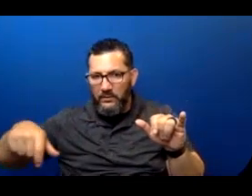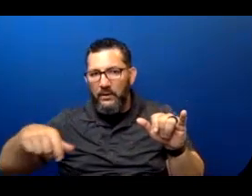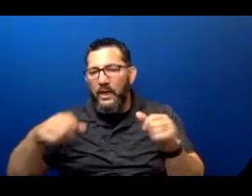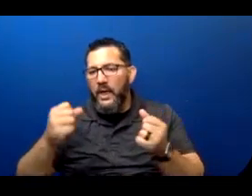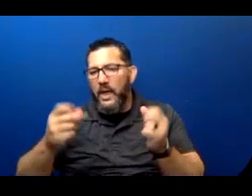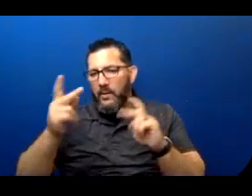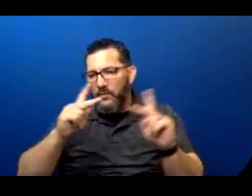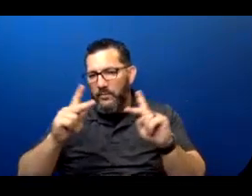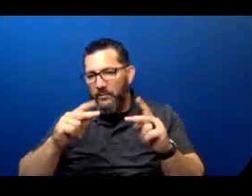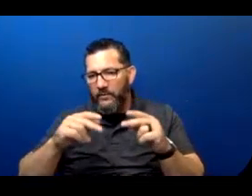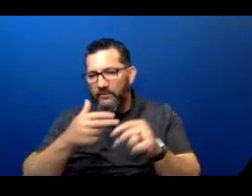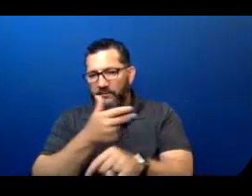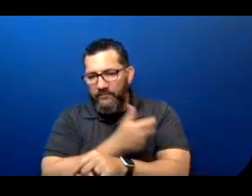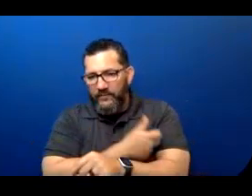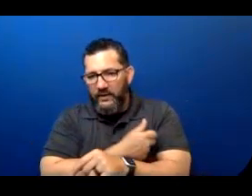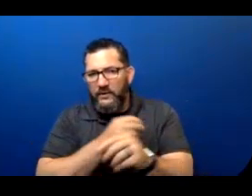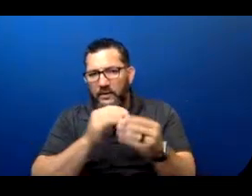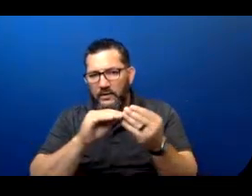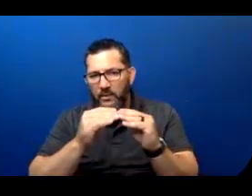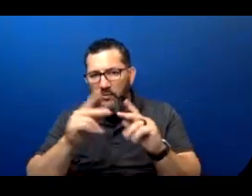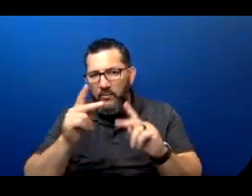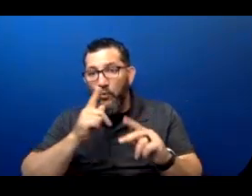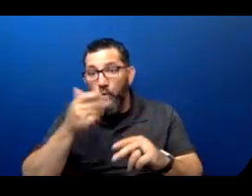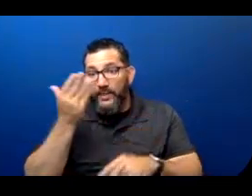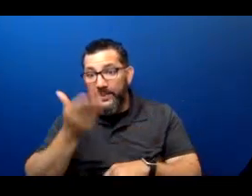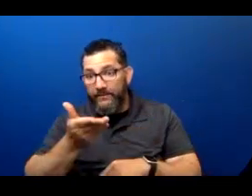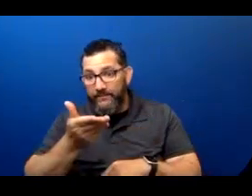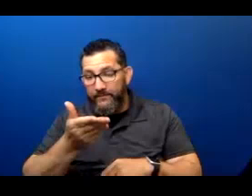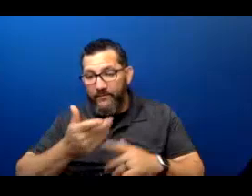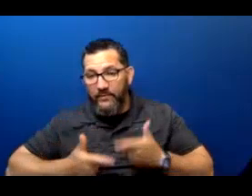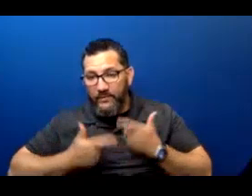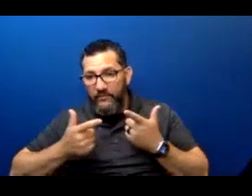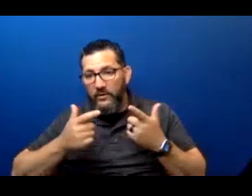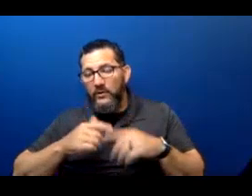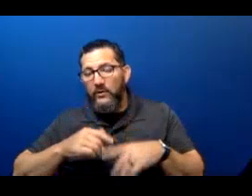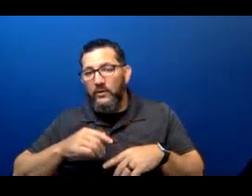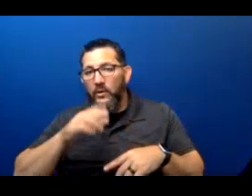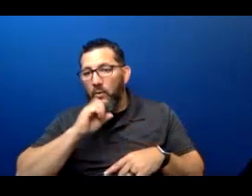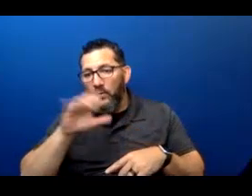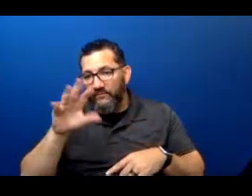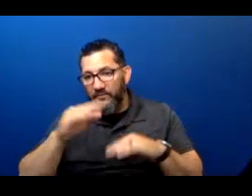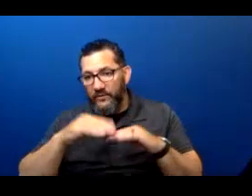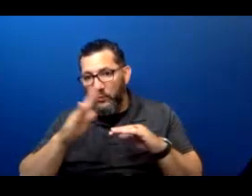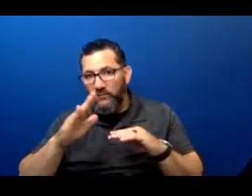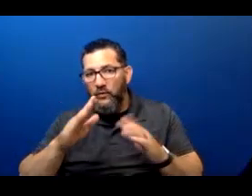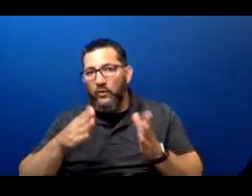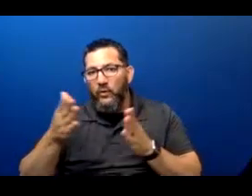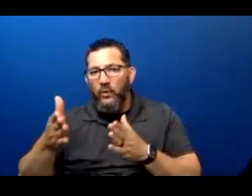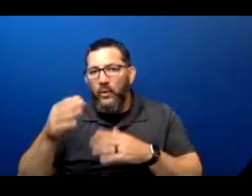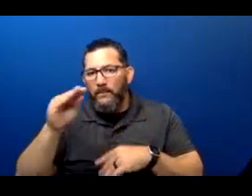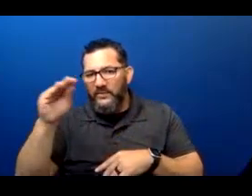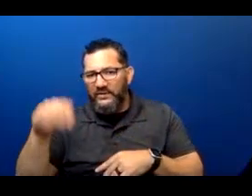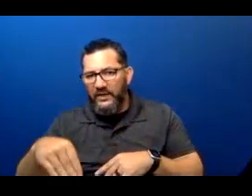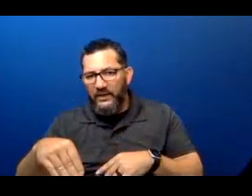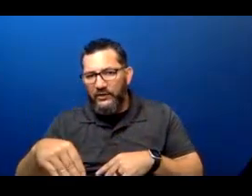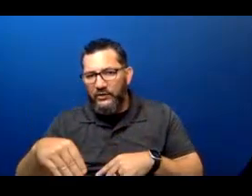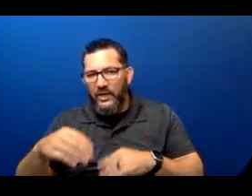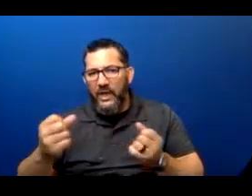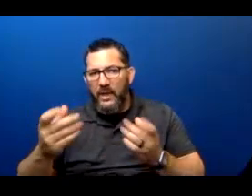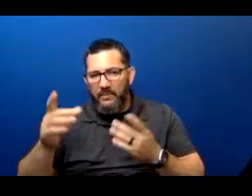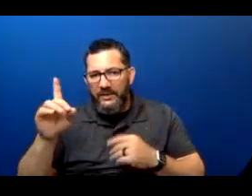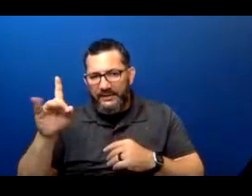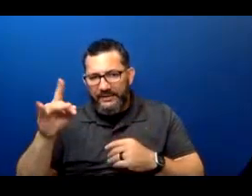were vaccinated, the number of people who live in that county who are 50 years and older, and then the percentage, of how many of